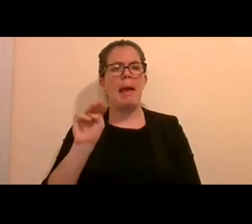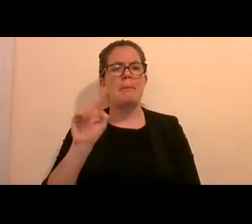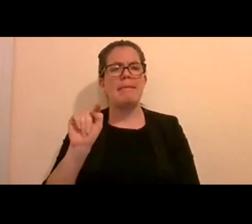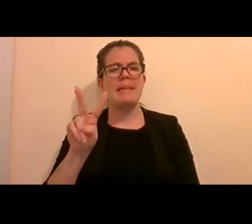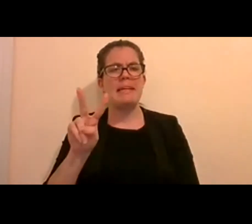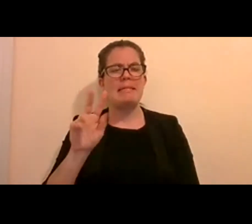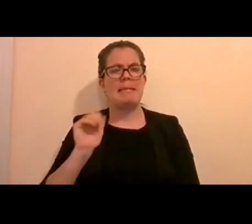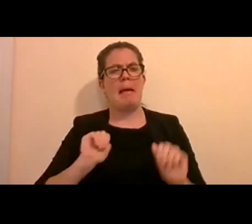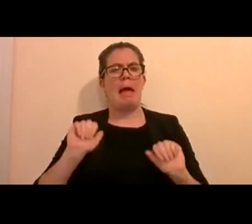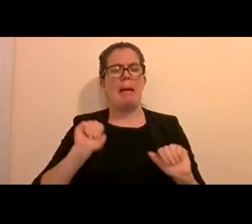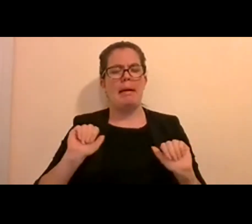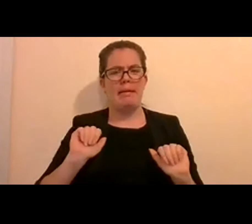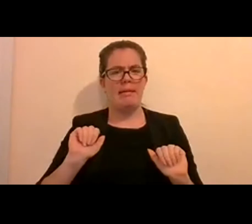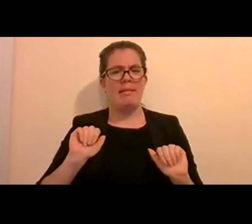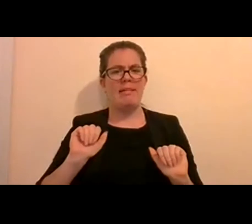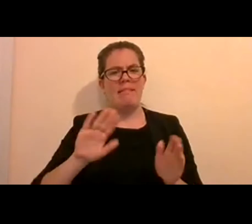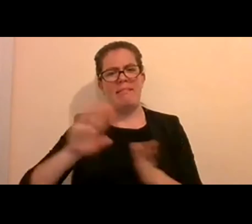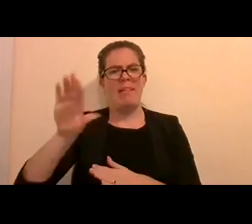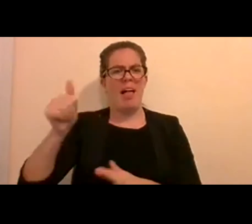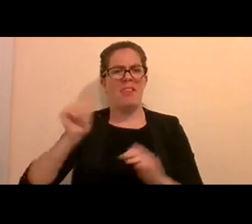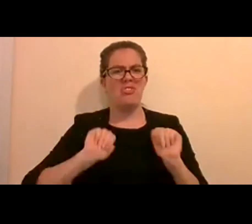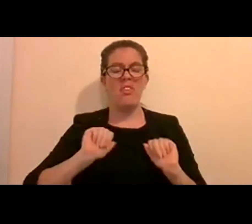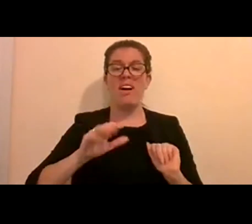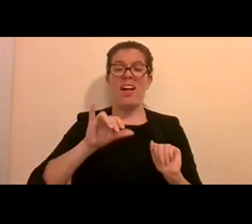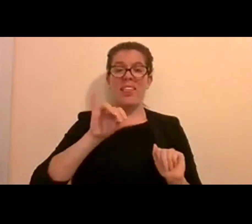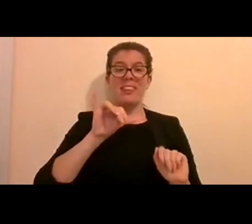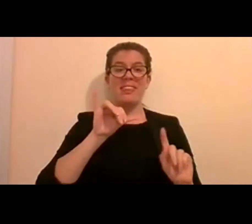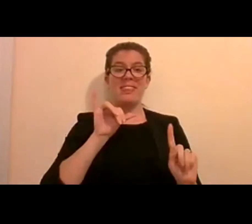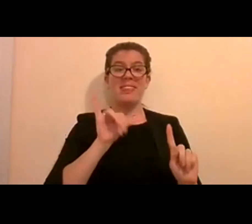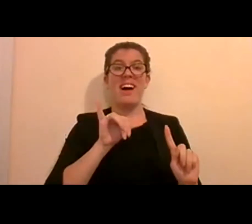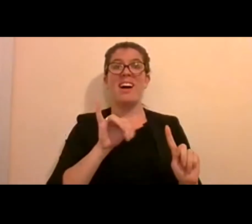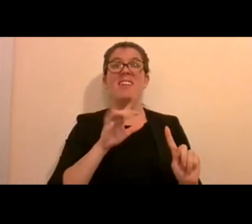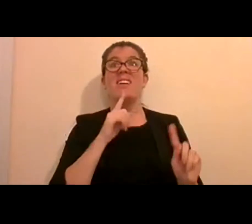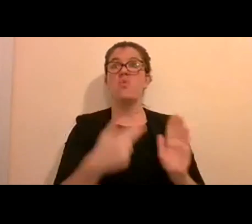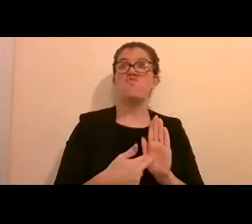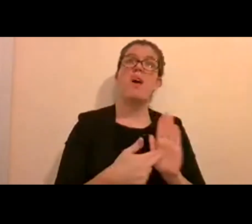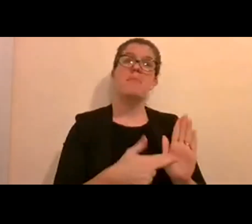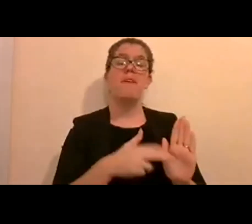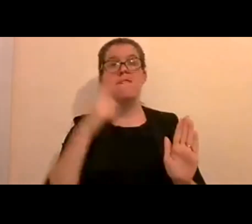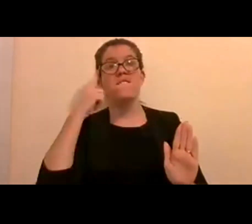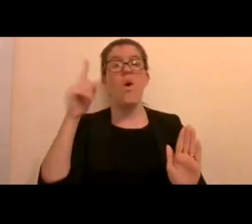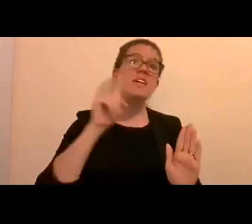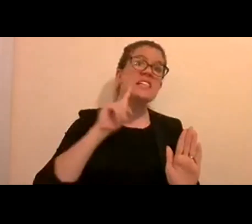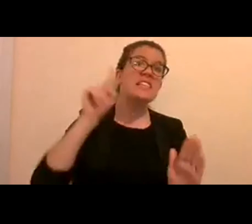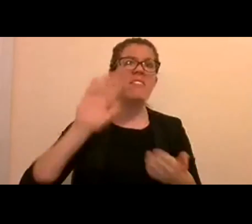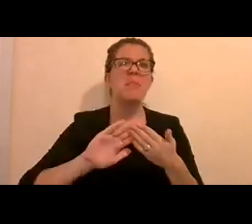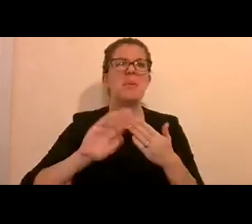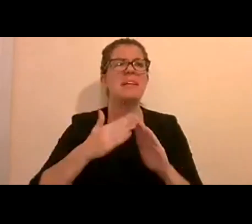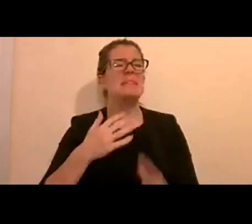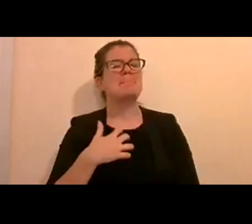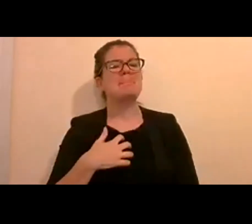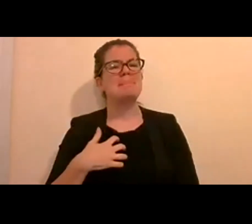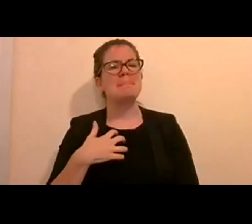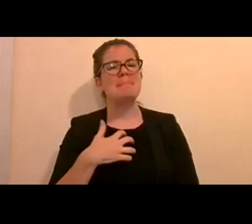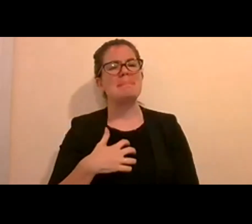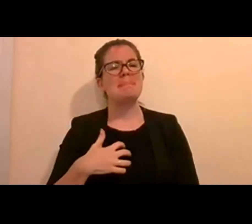be on, something else, but this shouldn't be sort of our representative of the deaf community. And so